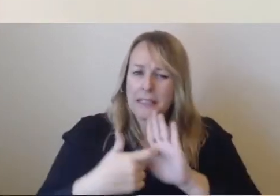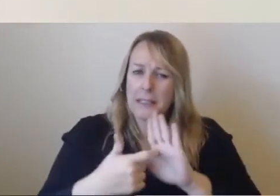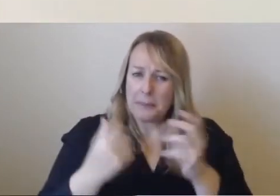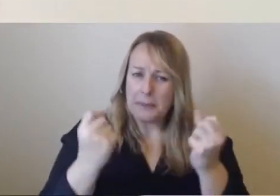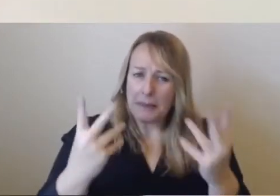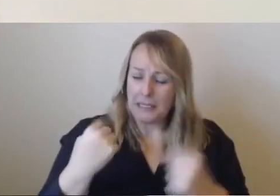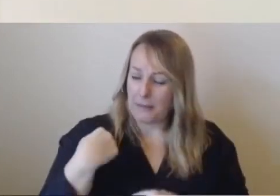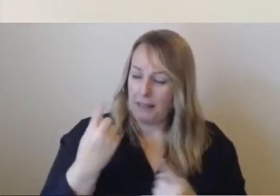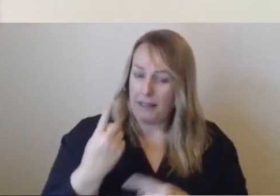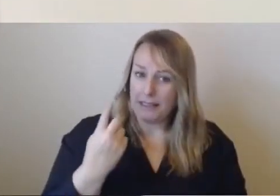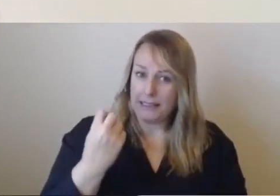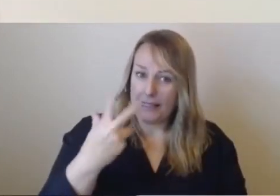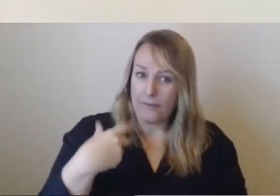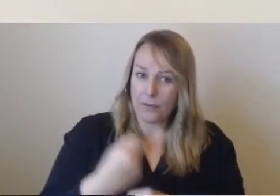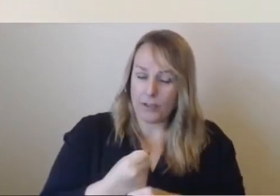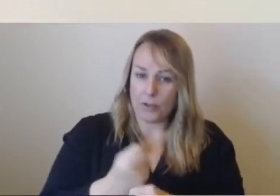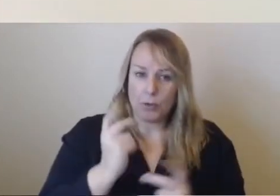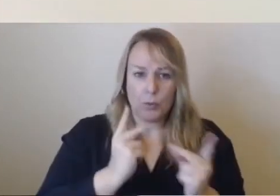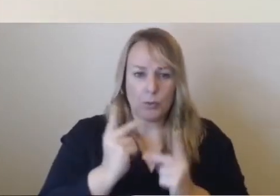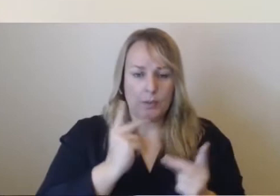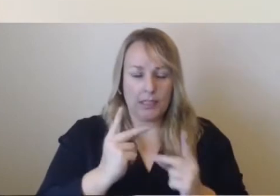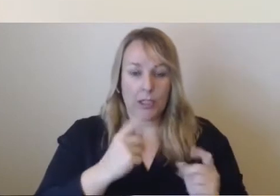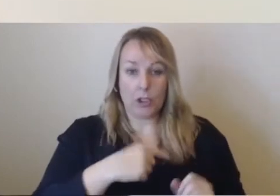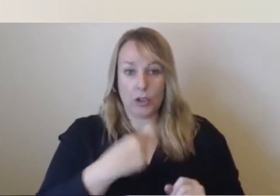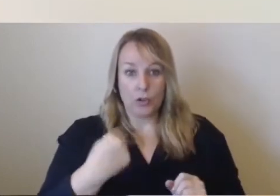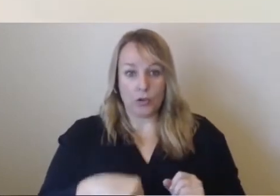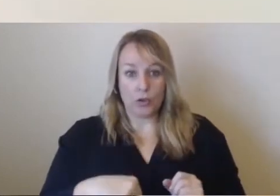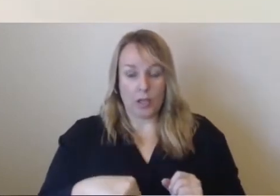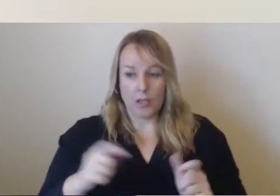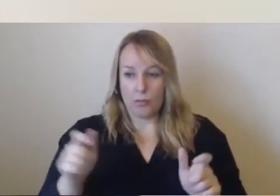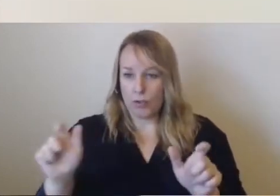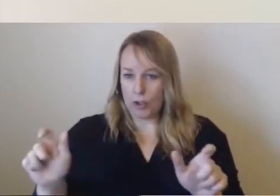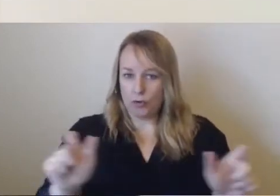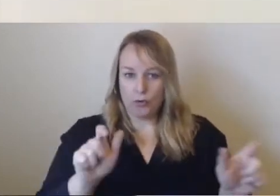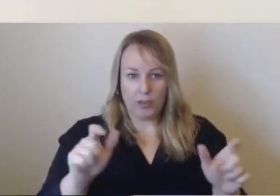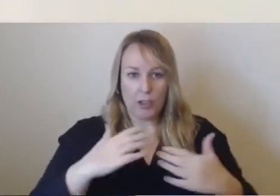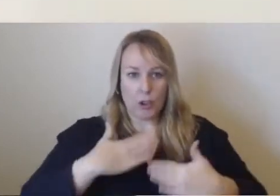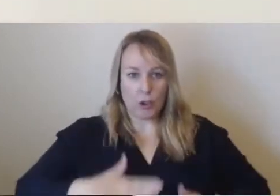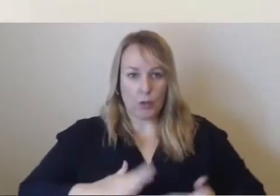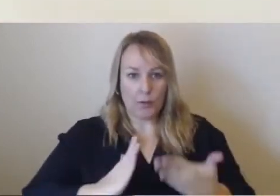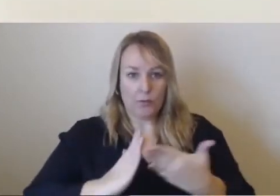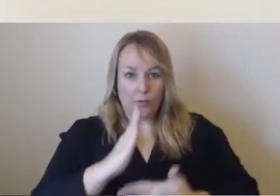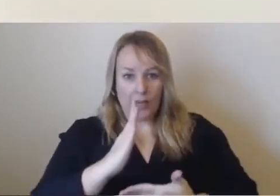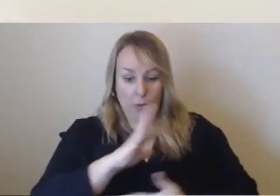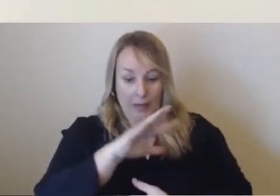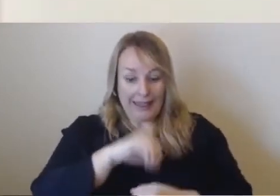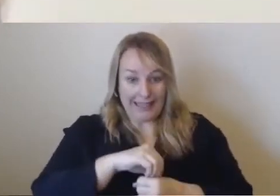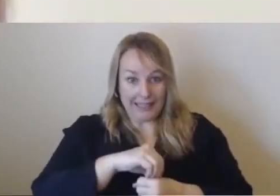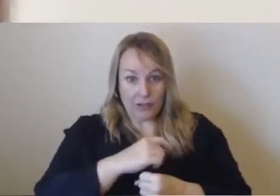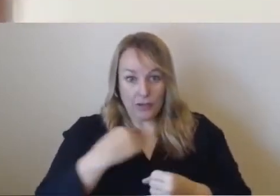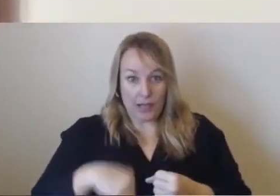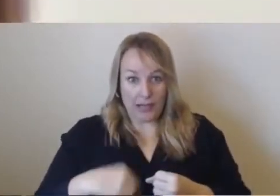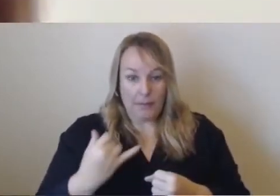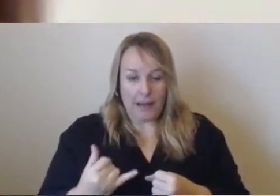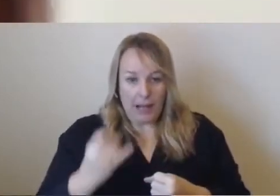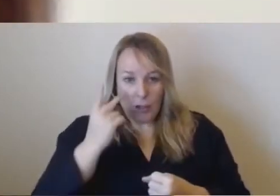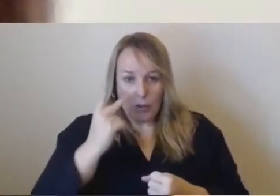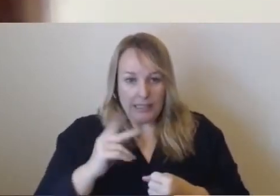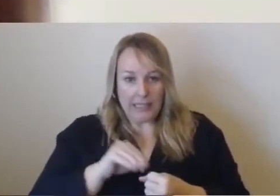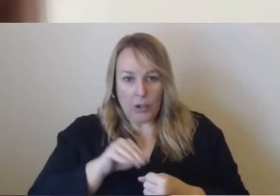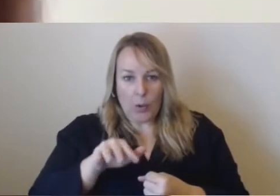several years, you've always had the issue of China restricting human rights in its own borders, but you're starting to see that bleed out into